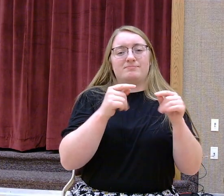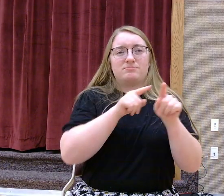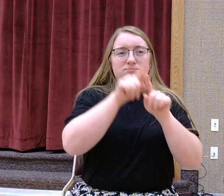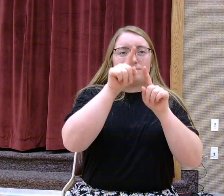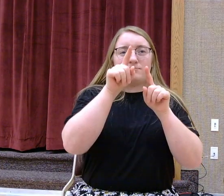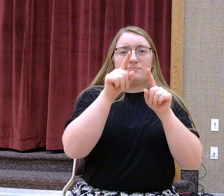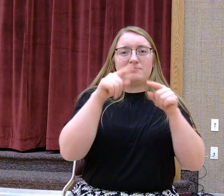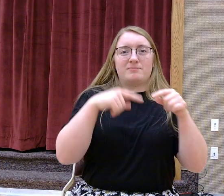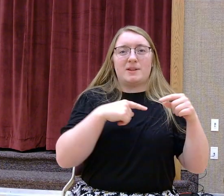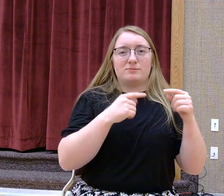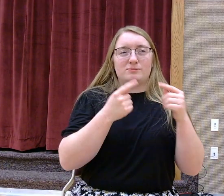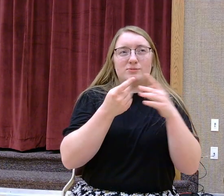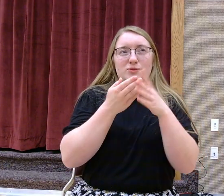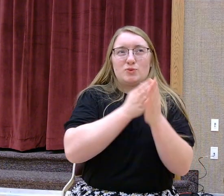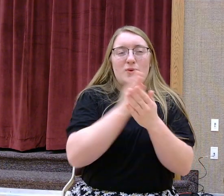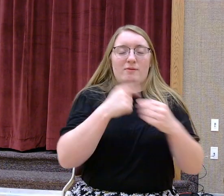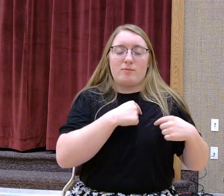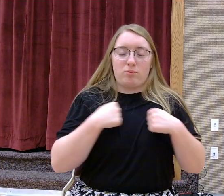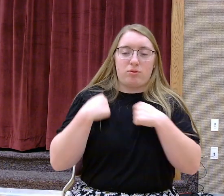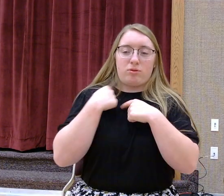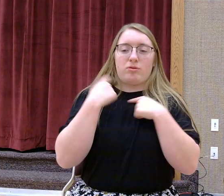Other questions about strokes?